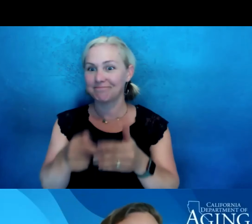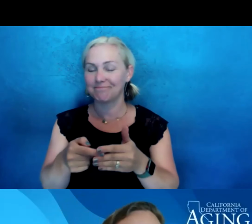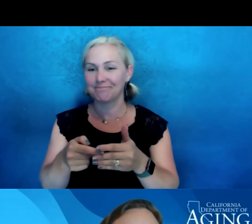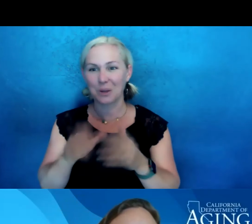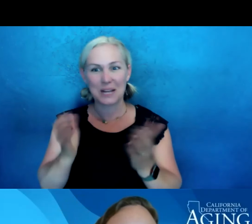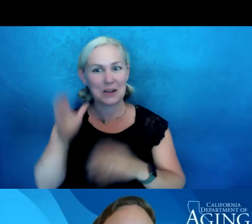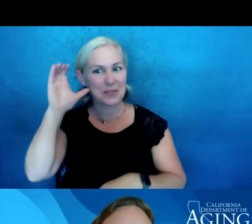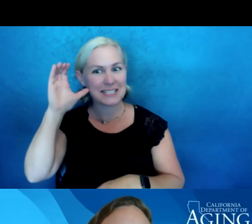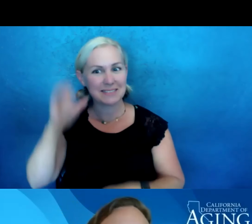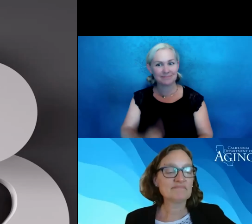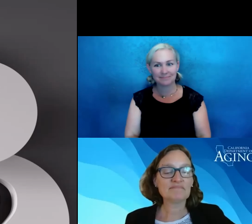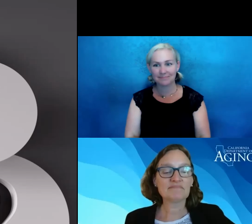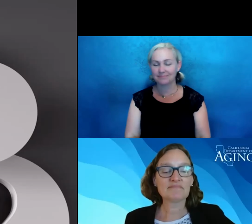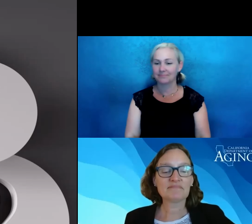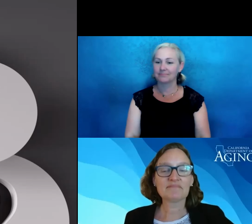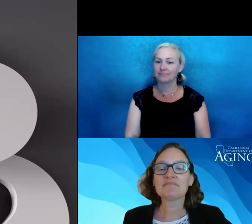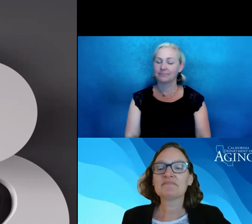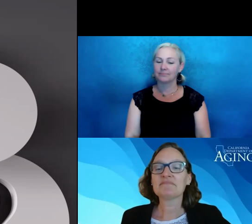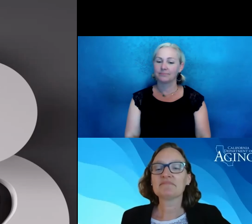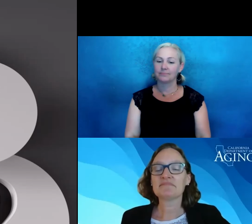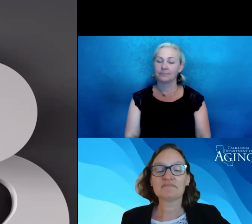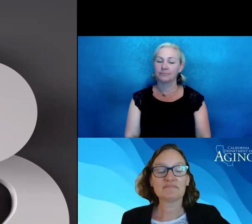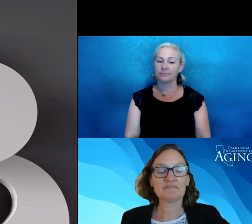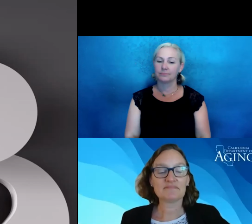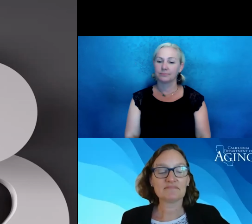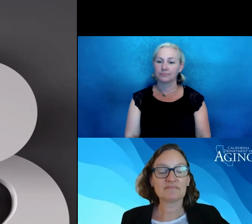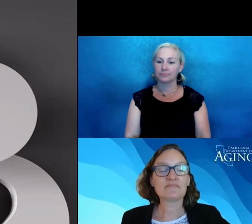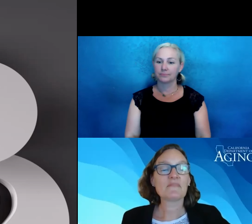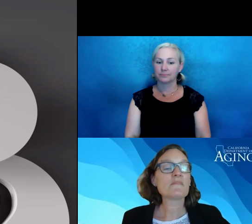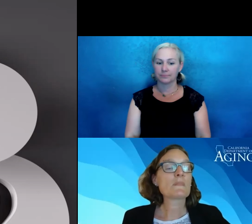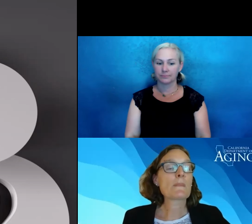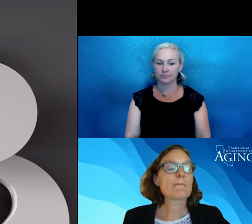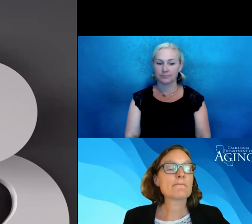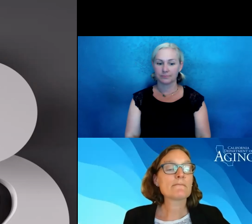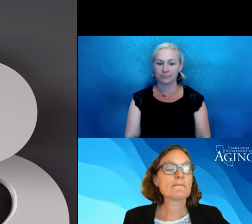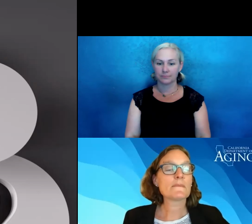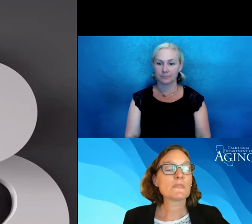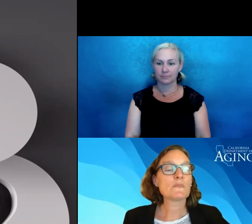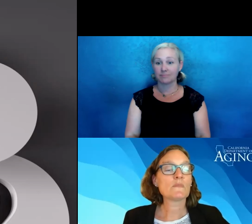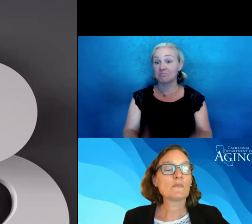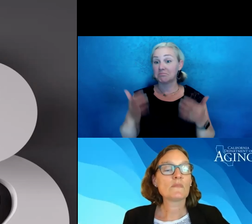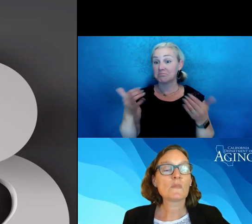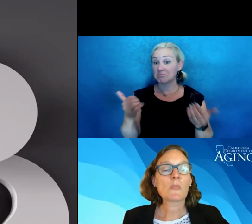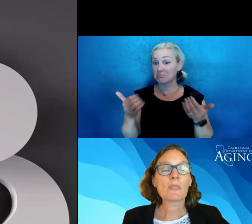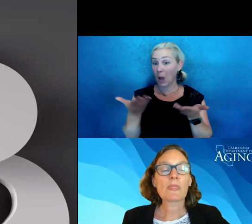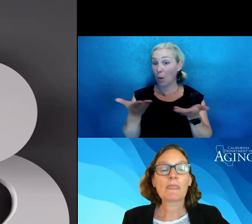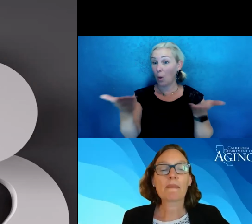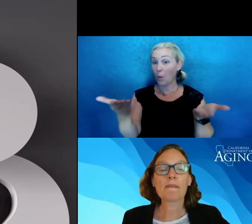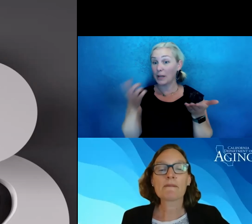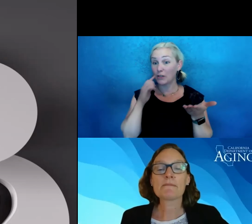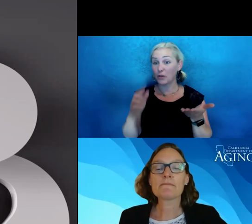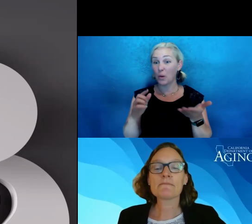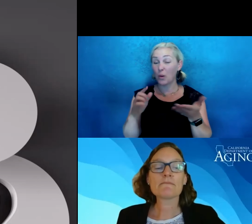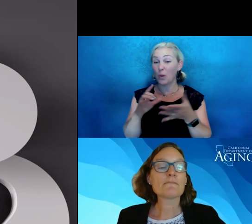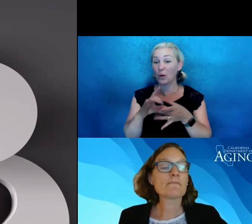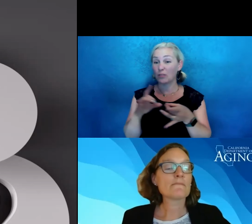to listen. So now we're opening it up for public comment. So if